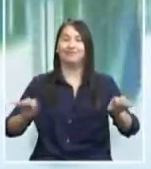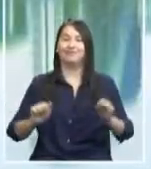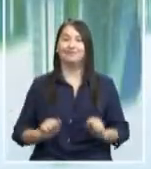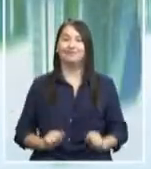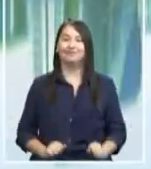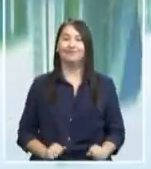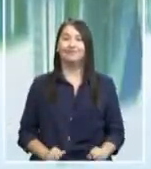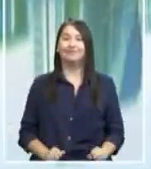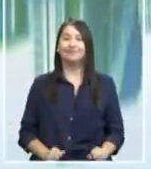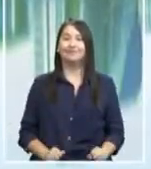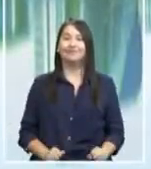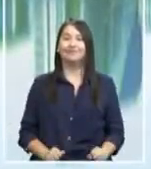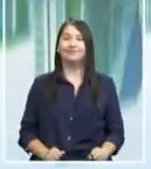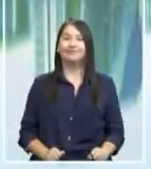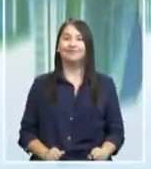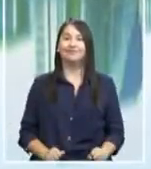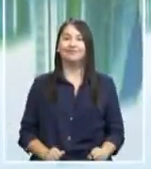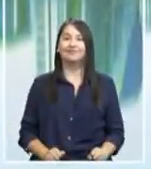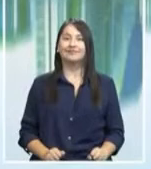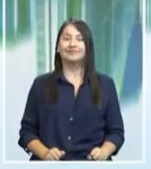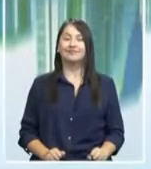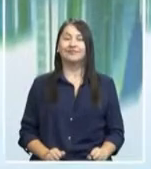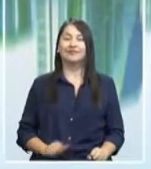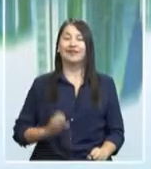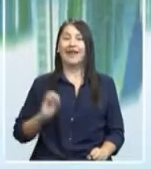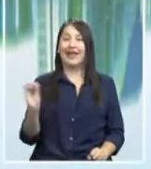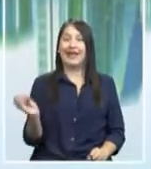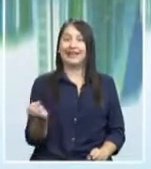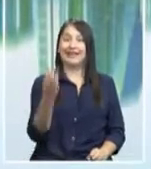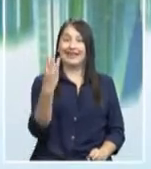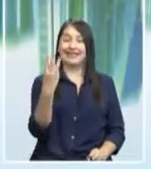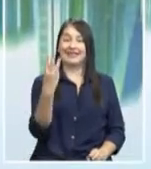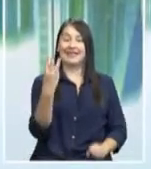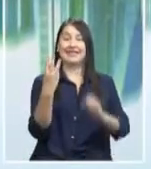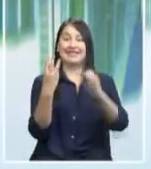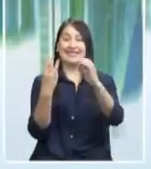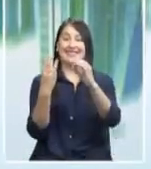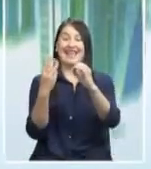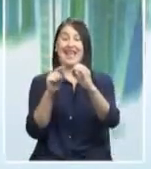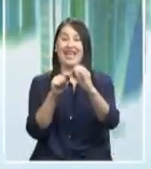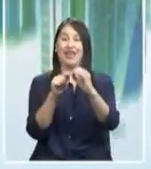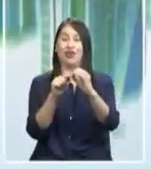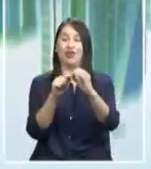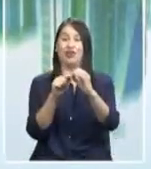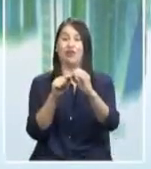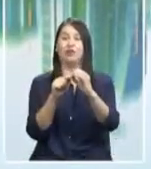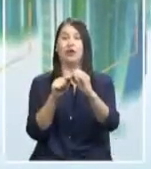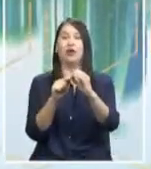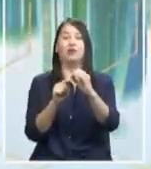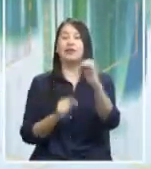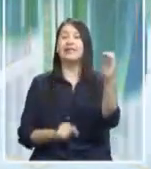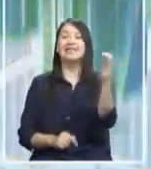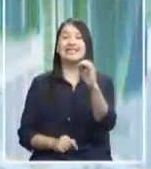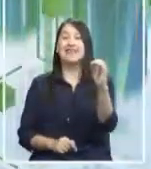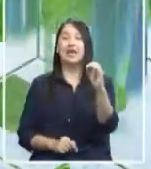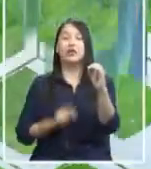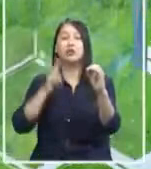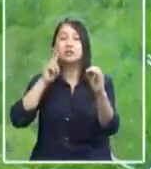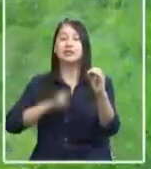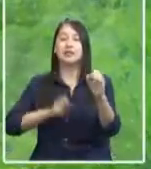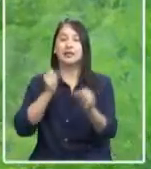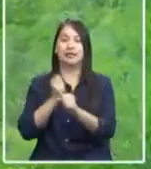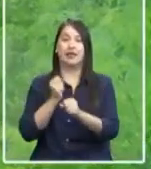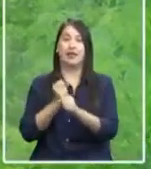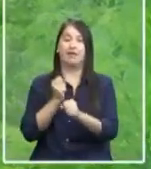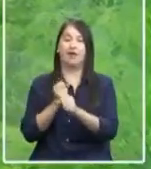The third zero is zero unemployment. Artificial intelligence is coming to displace us